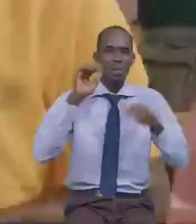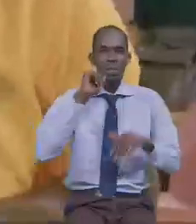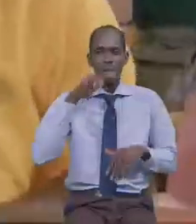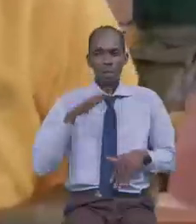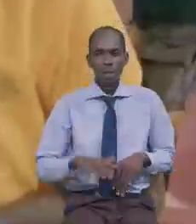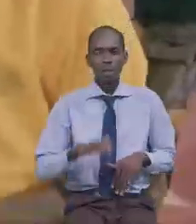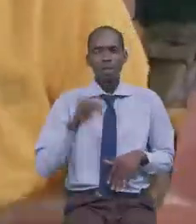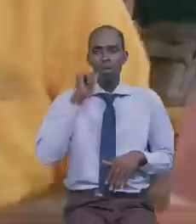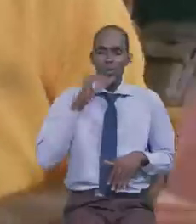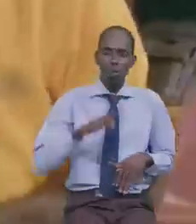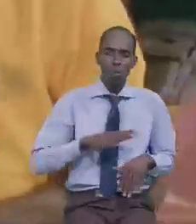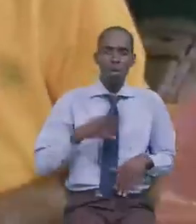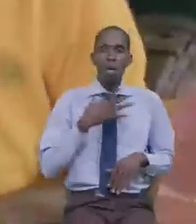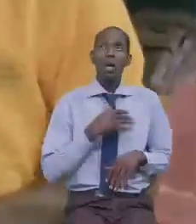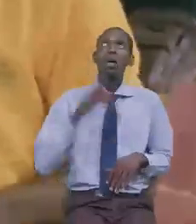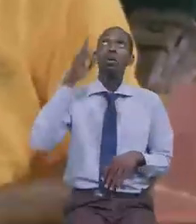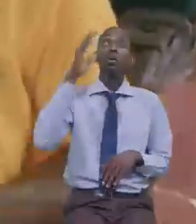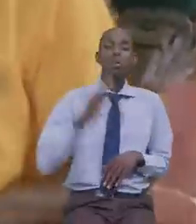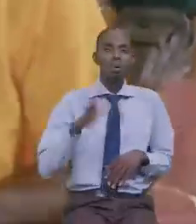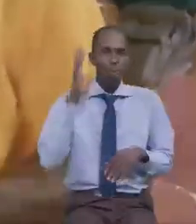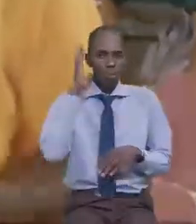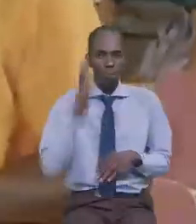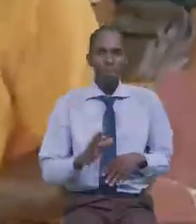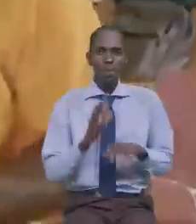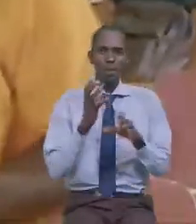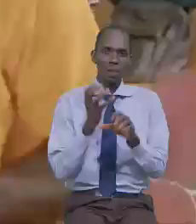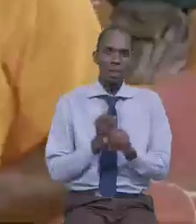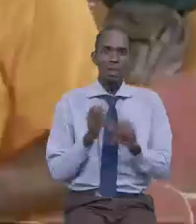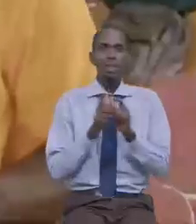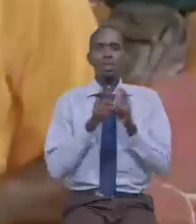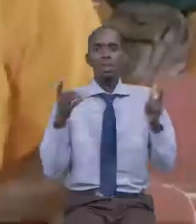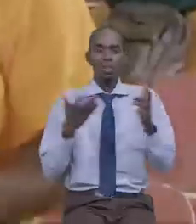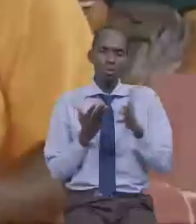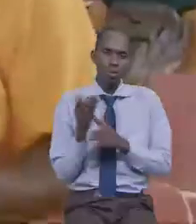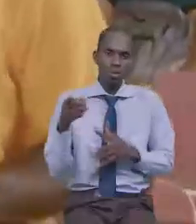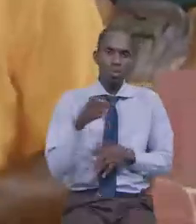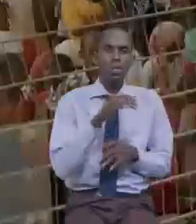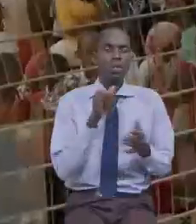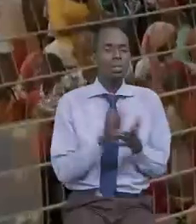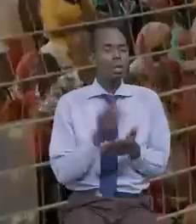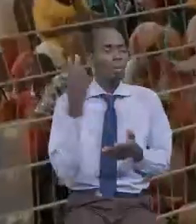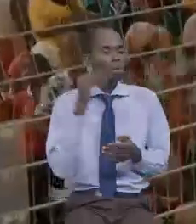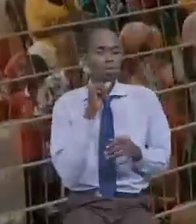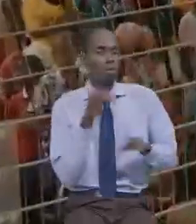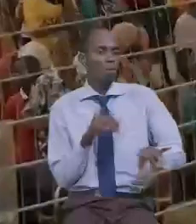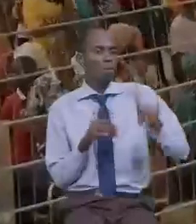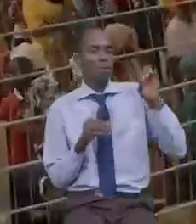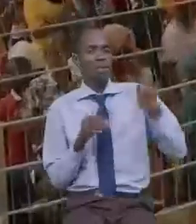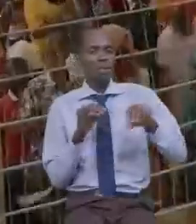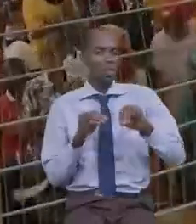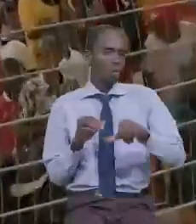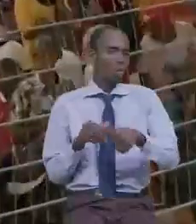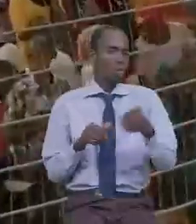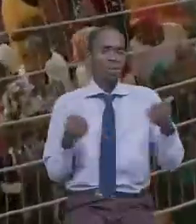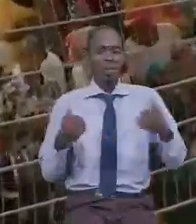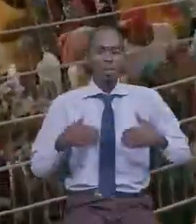God will achieve through you great things that were not found any other youth